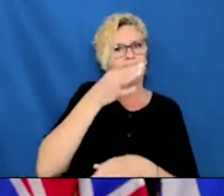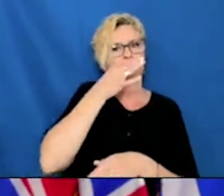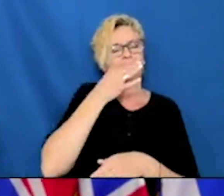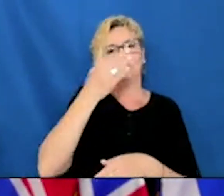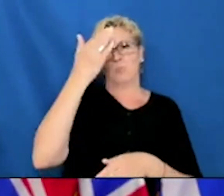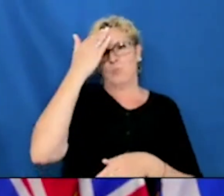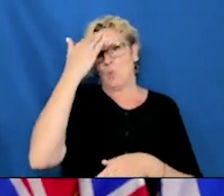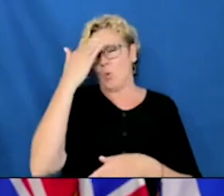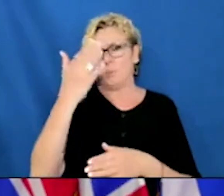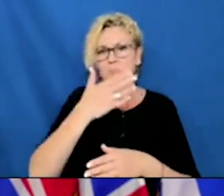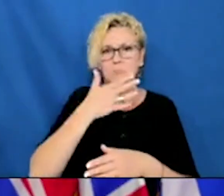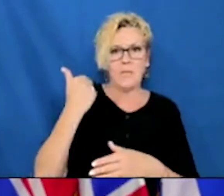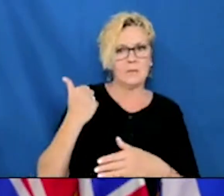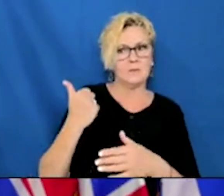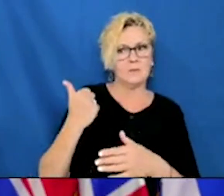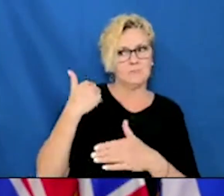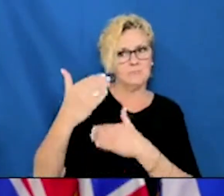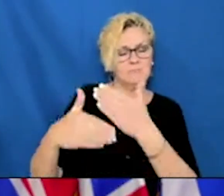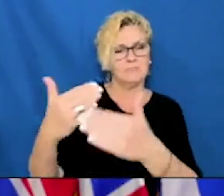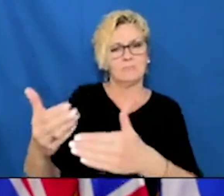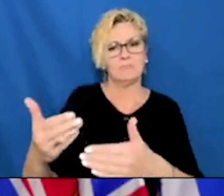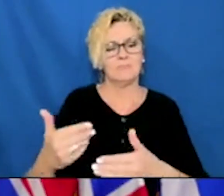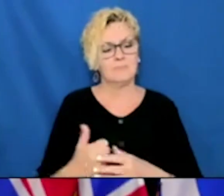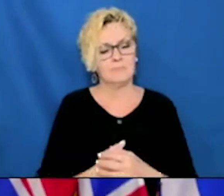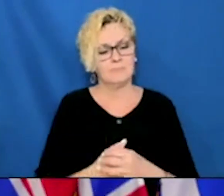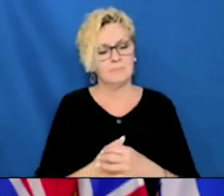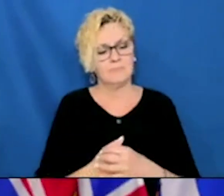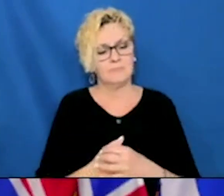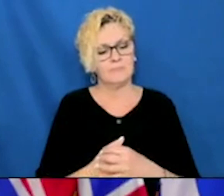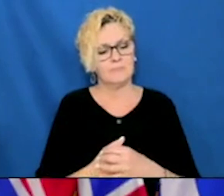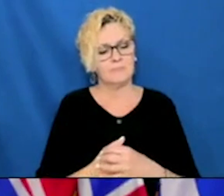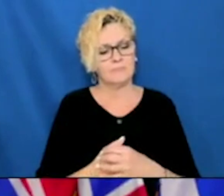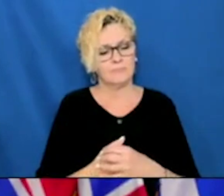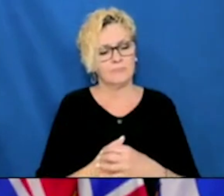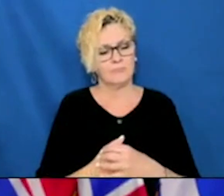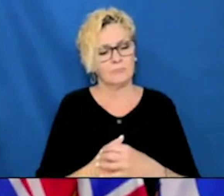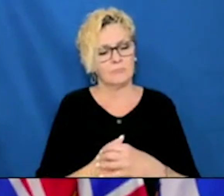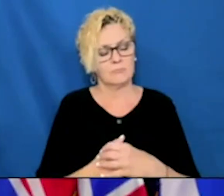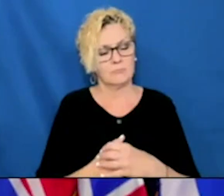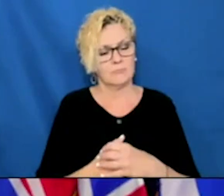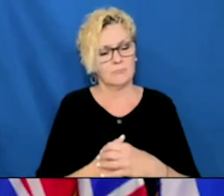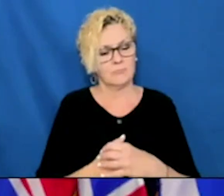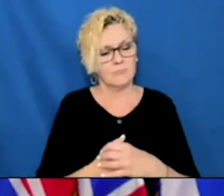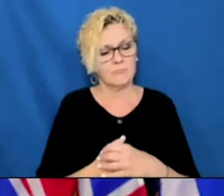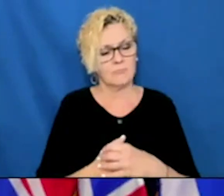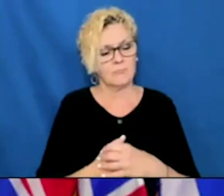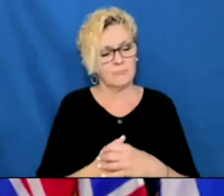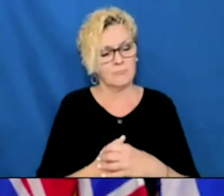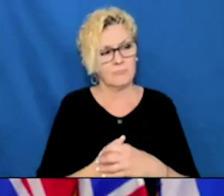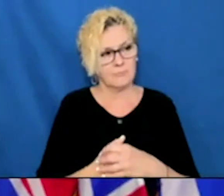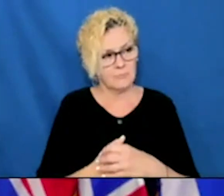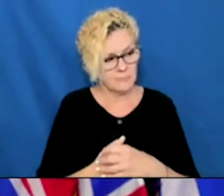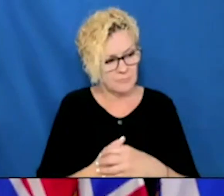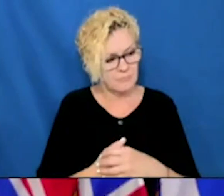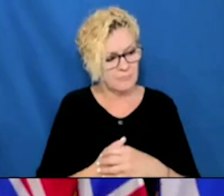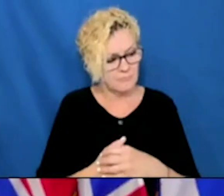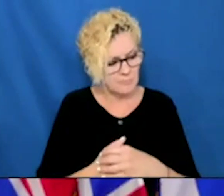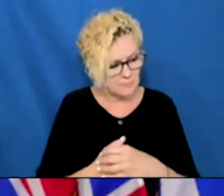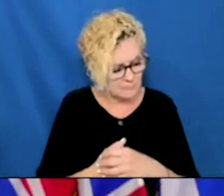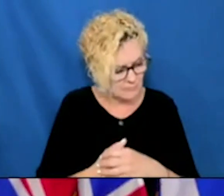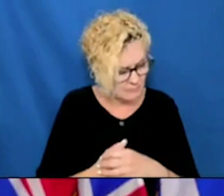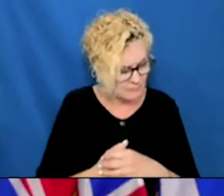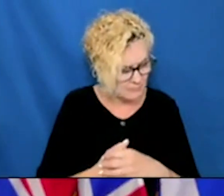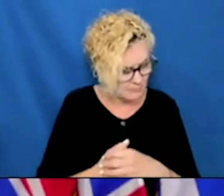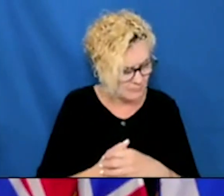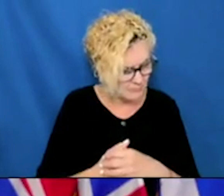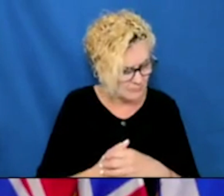here in British Columbia, our mortality rate less than half of the national average. In other words, less than half of the average of the country, the